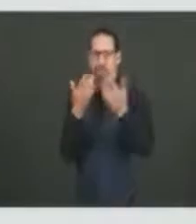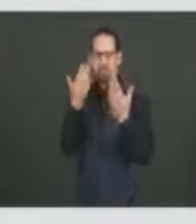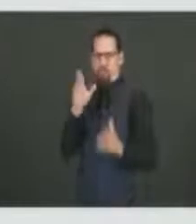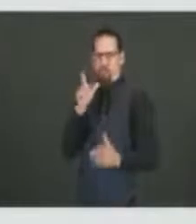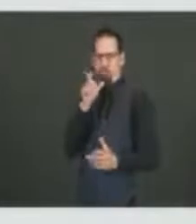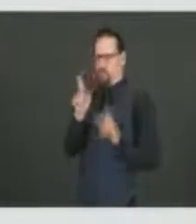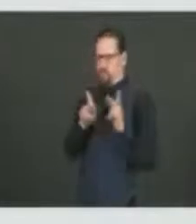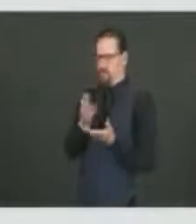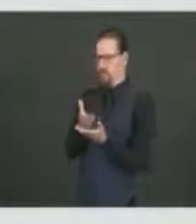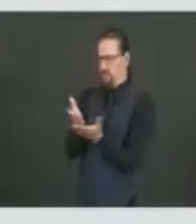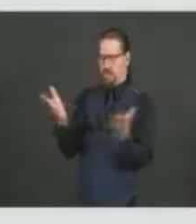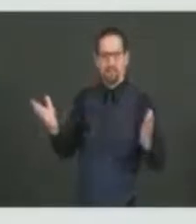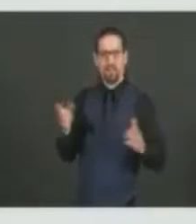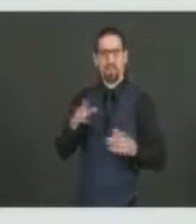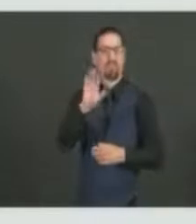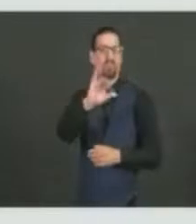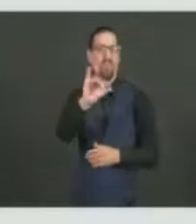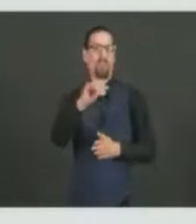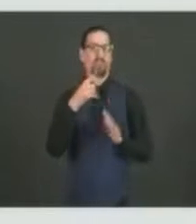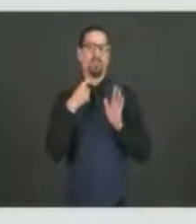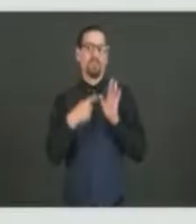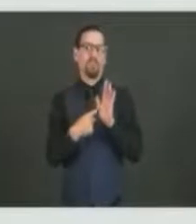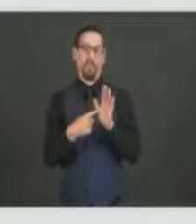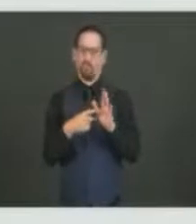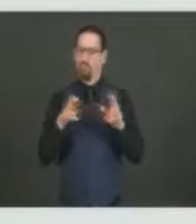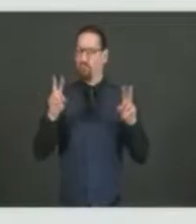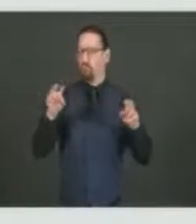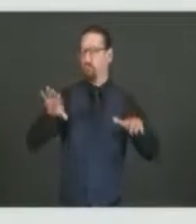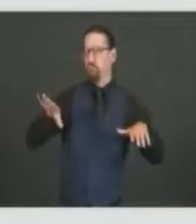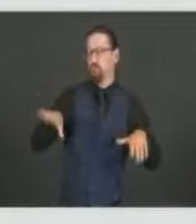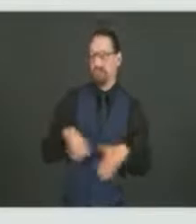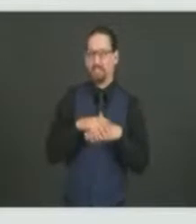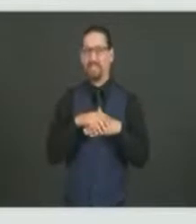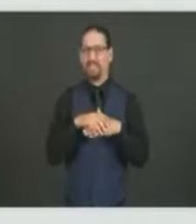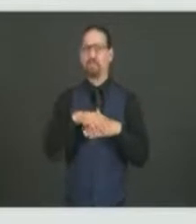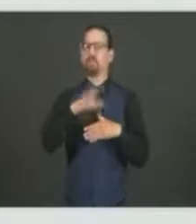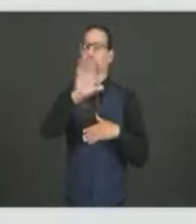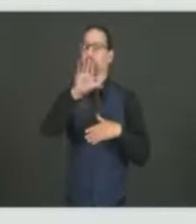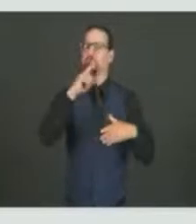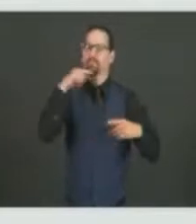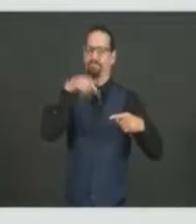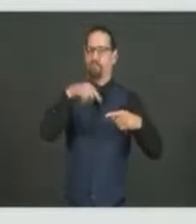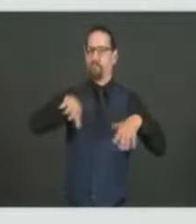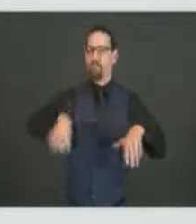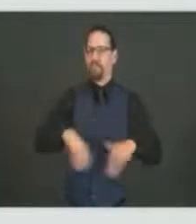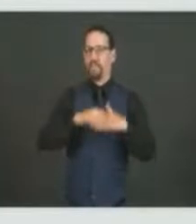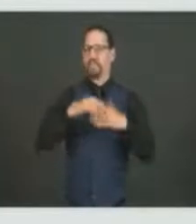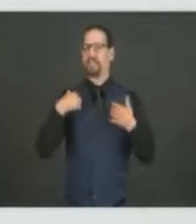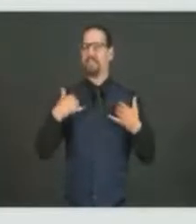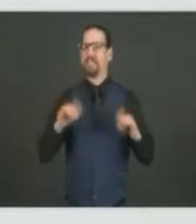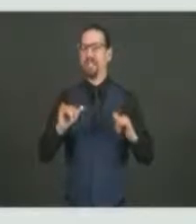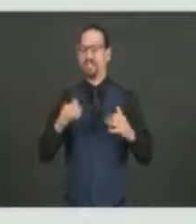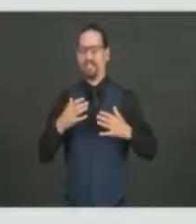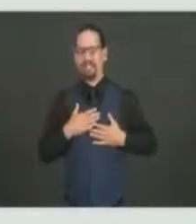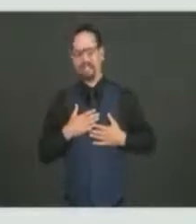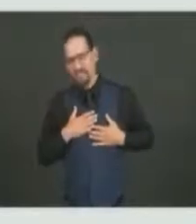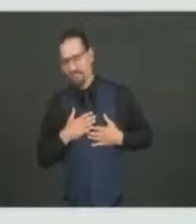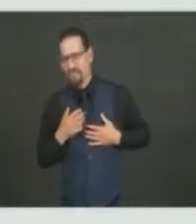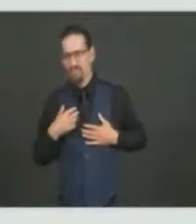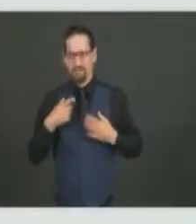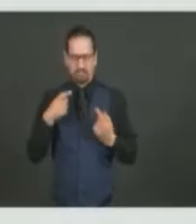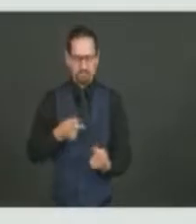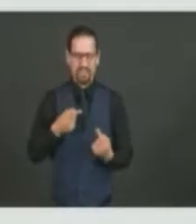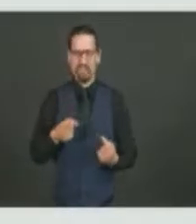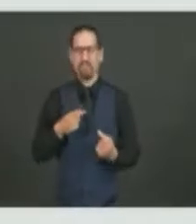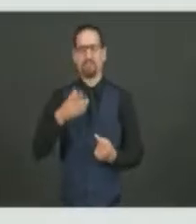as weddings, and that weighs on me. I know weddings, no special day in your life, and a lot of them happen in the